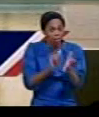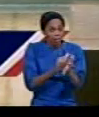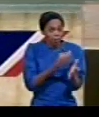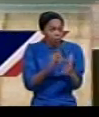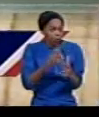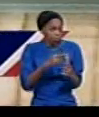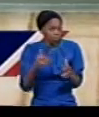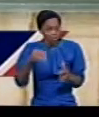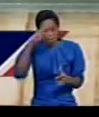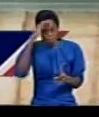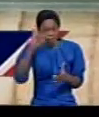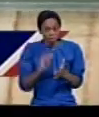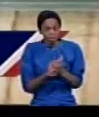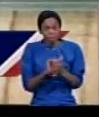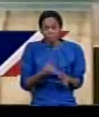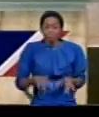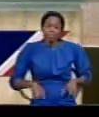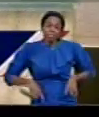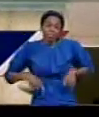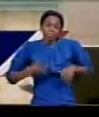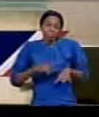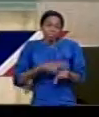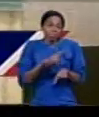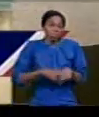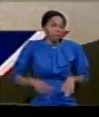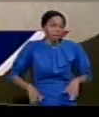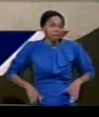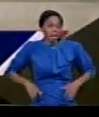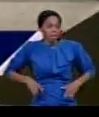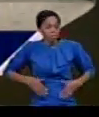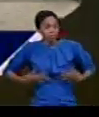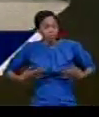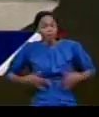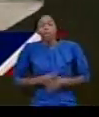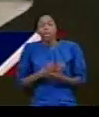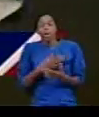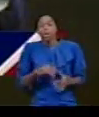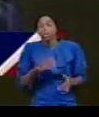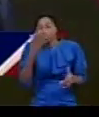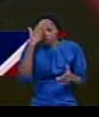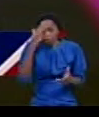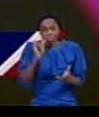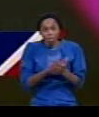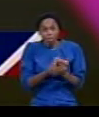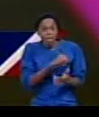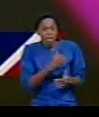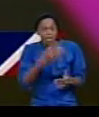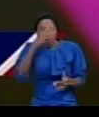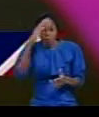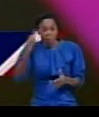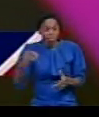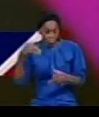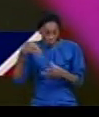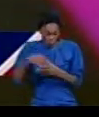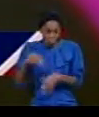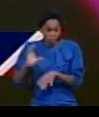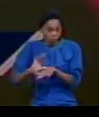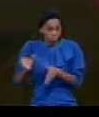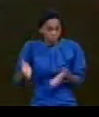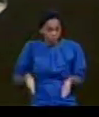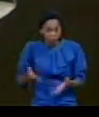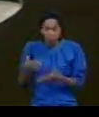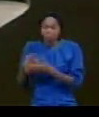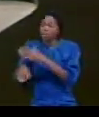that just lives his natural life, knowing that any man in church, among us here,